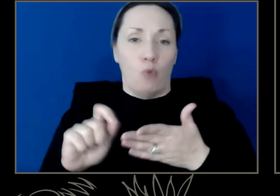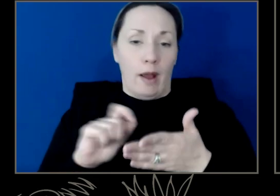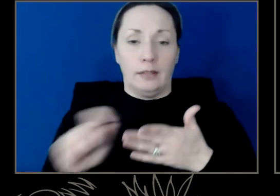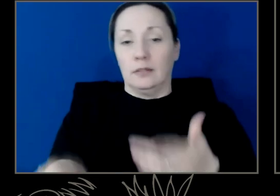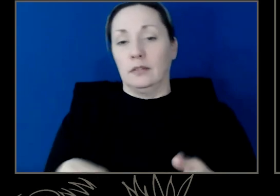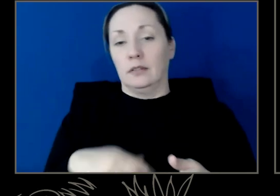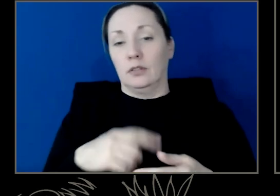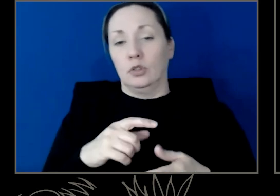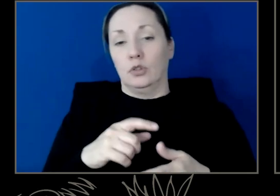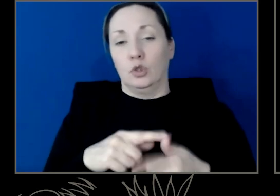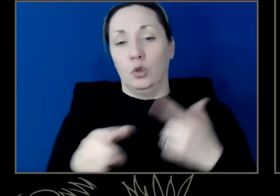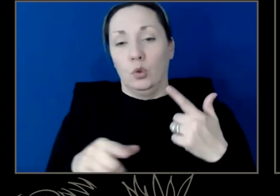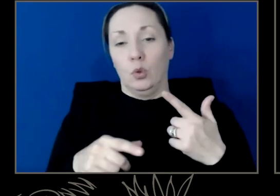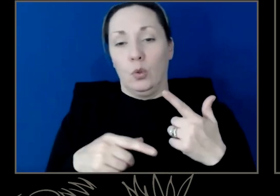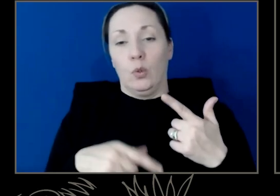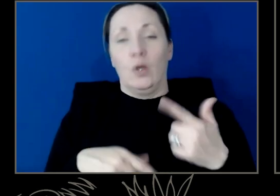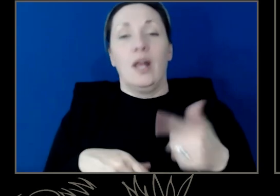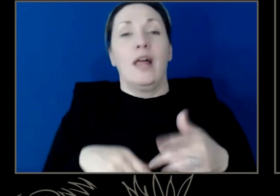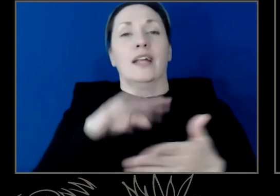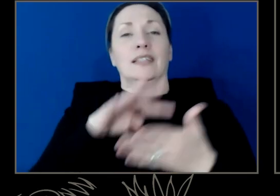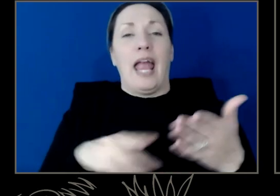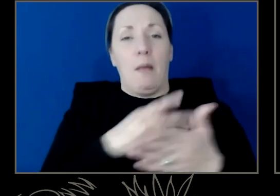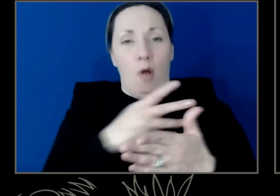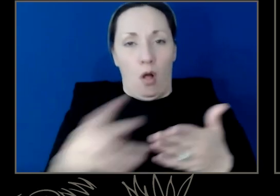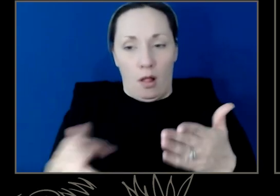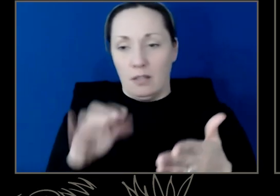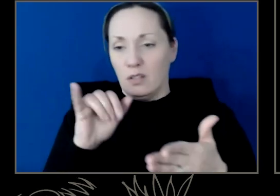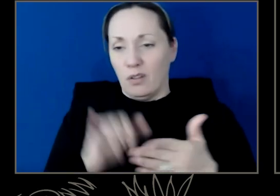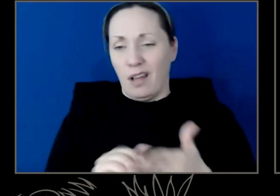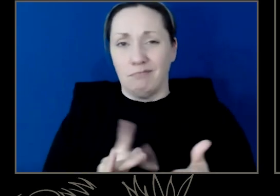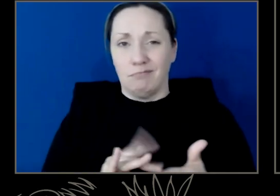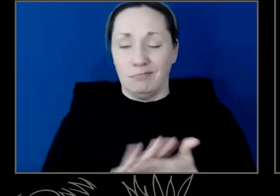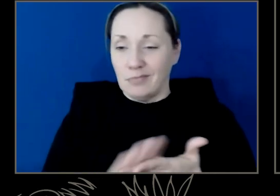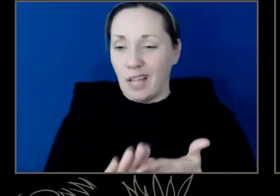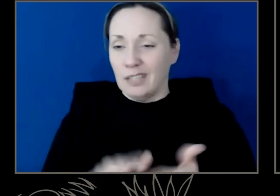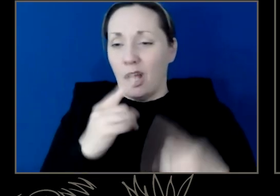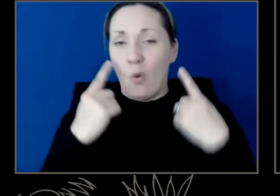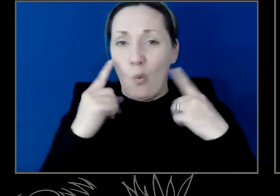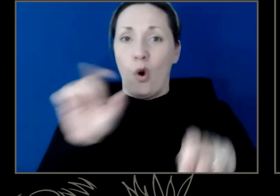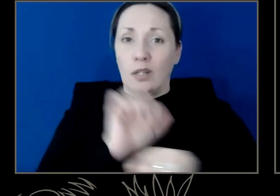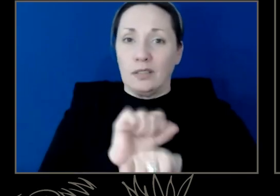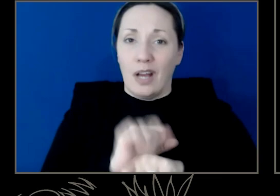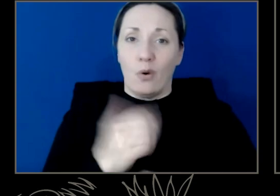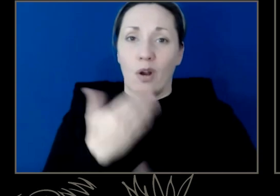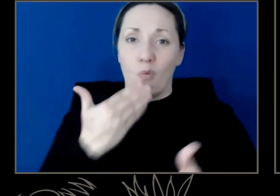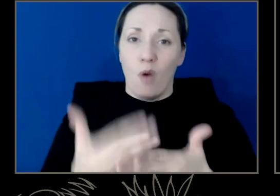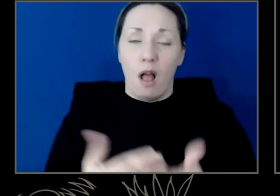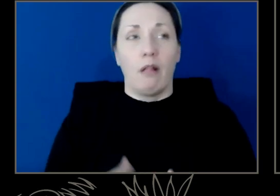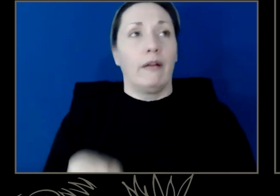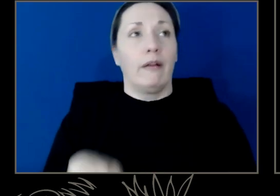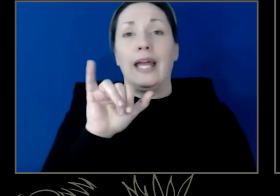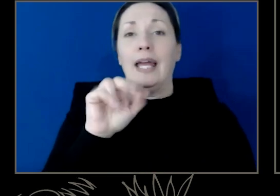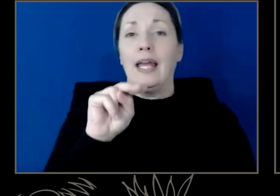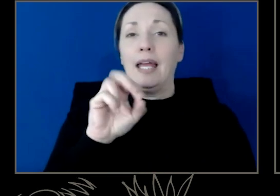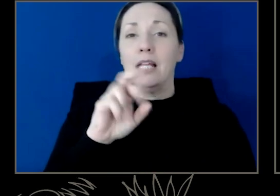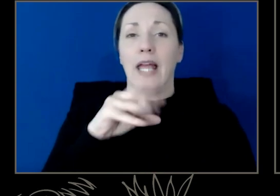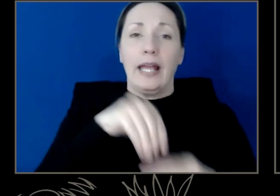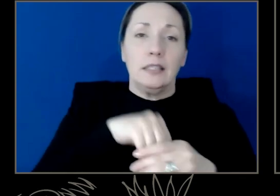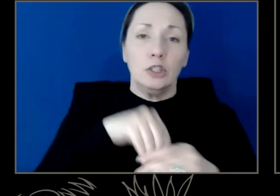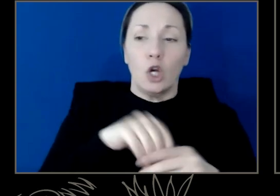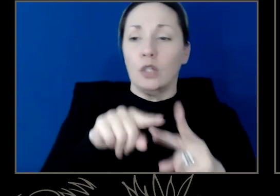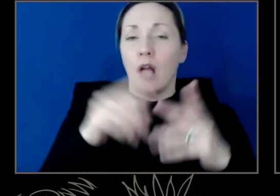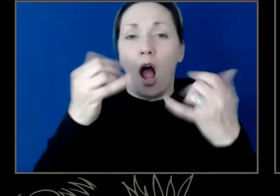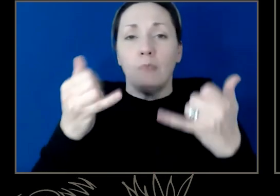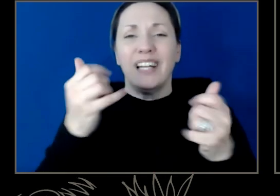from. So that's really nice. It works really well. Of course, inserts, updates, everything works